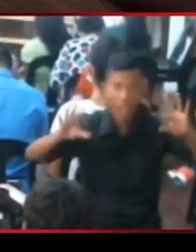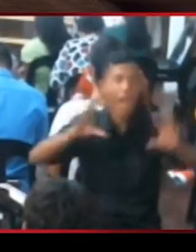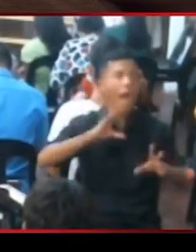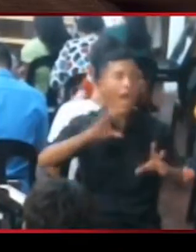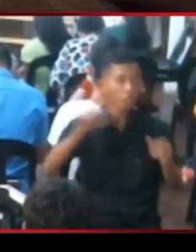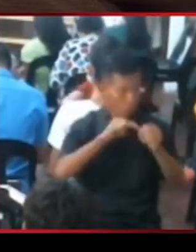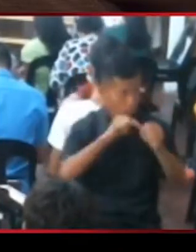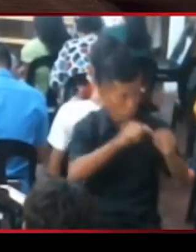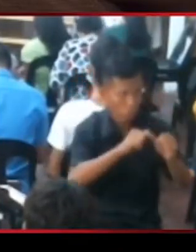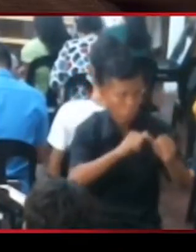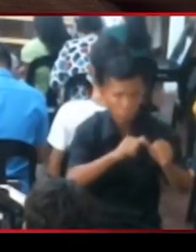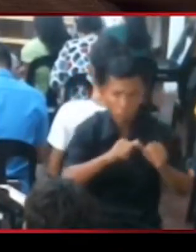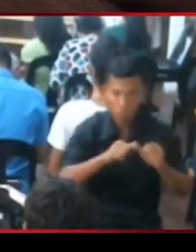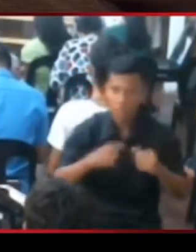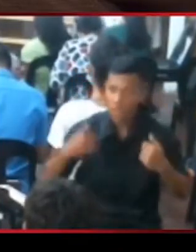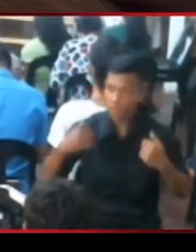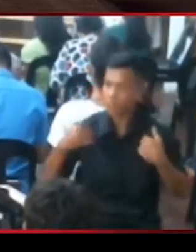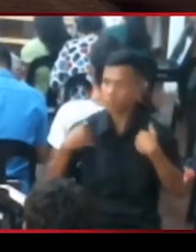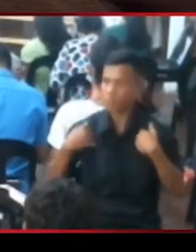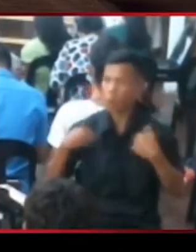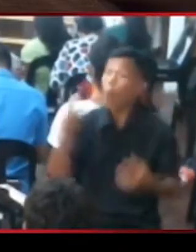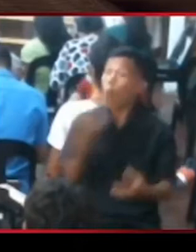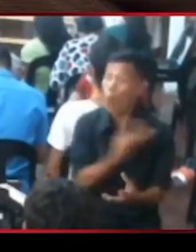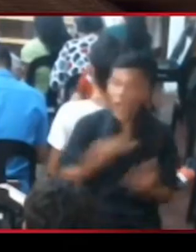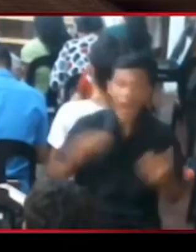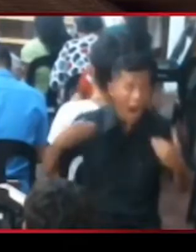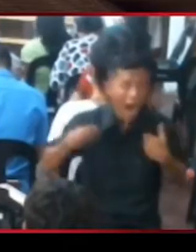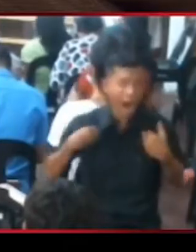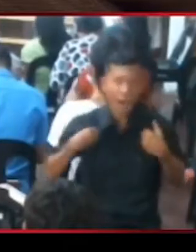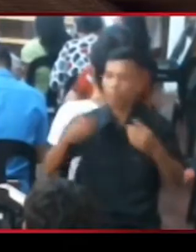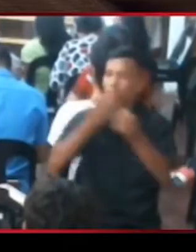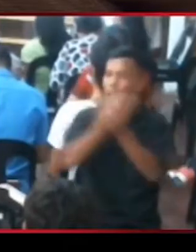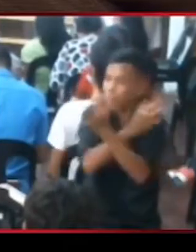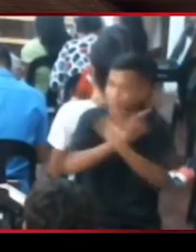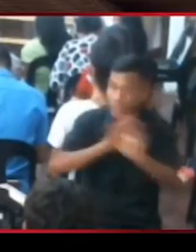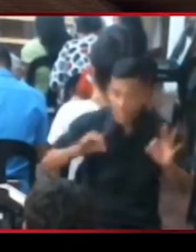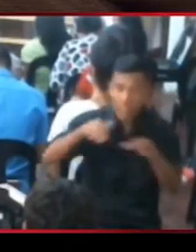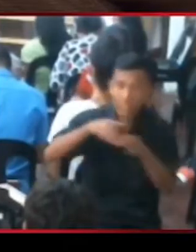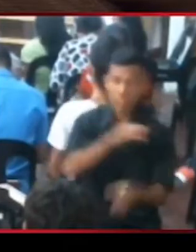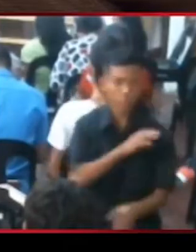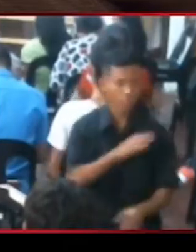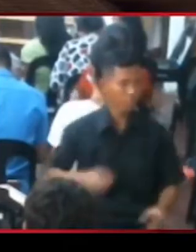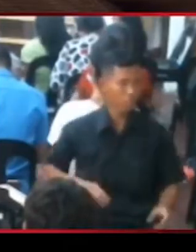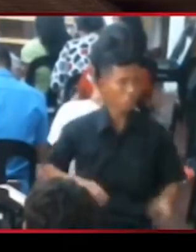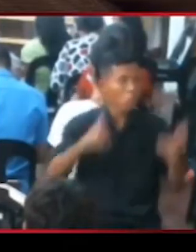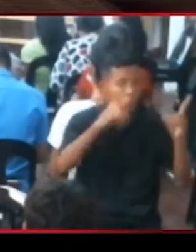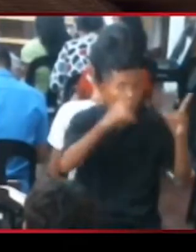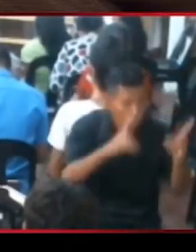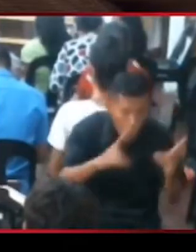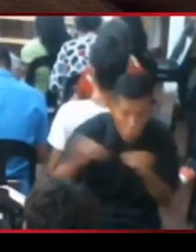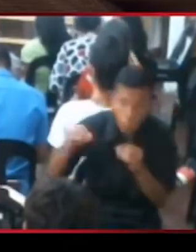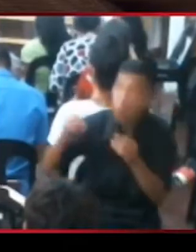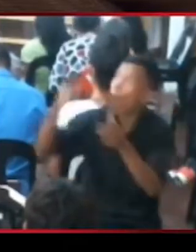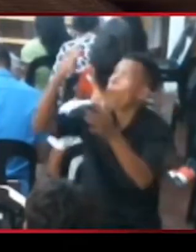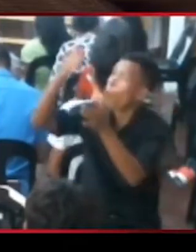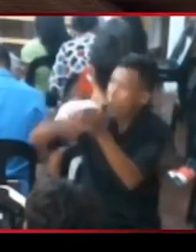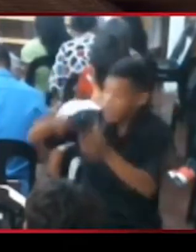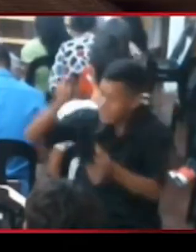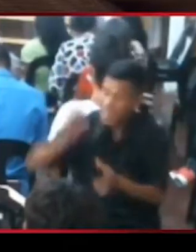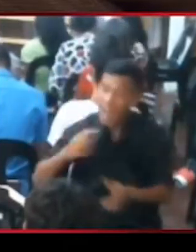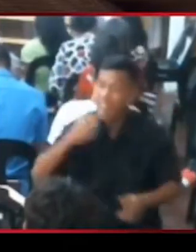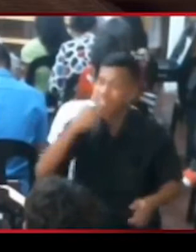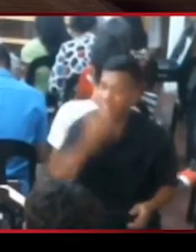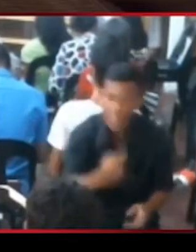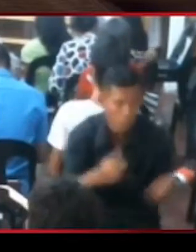continue therein. We have liberty in Christ to do what God tells us to